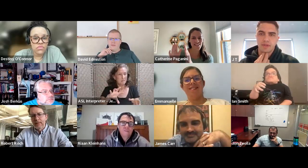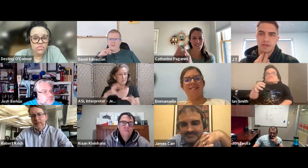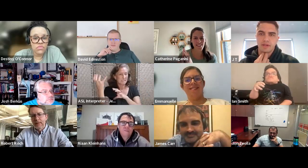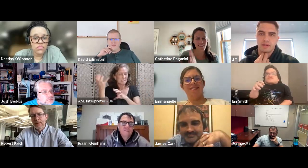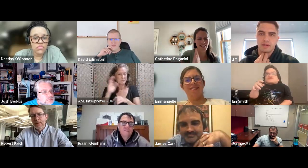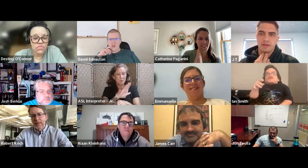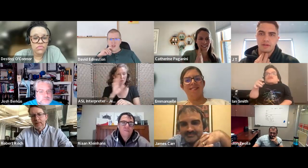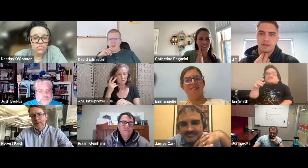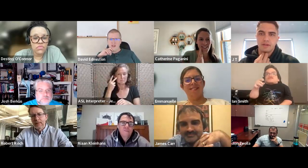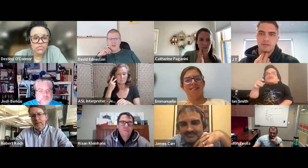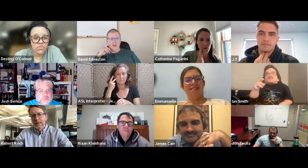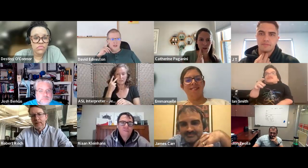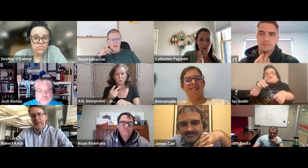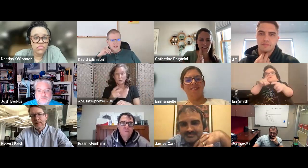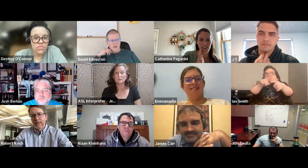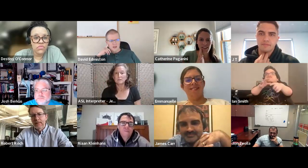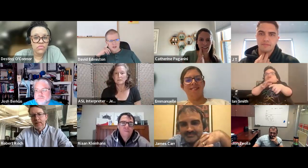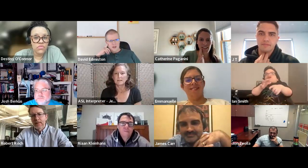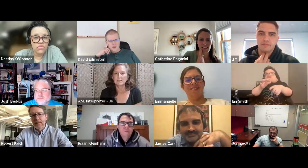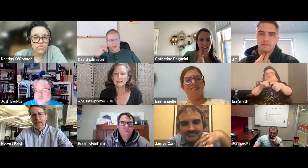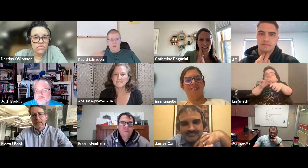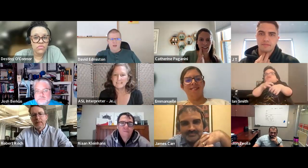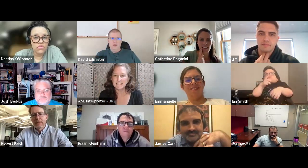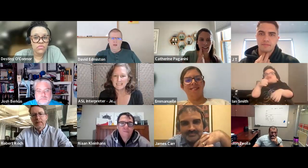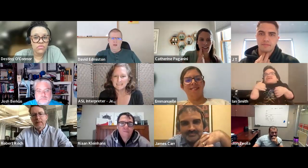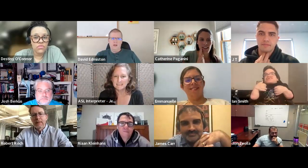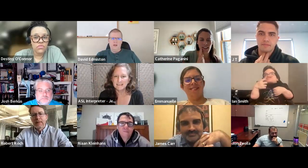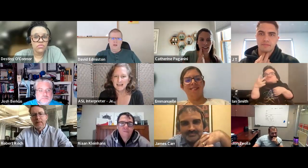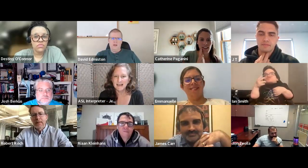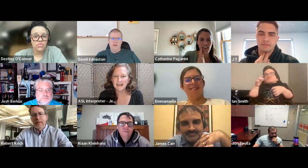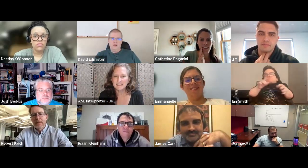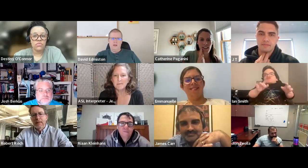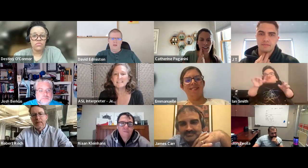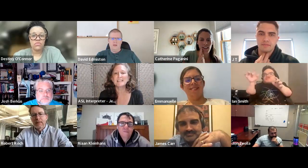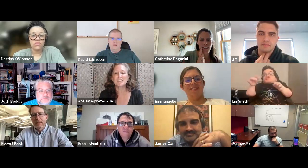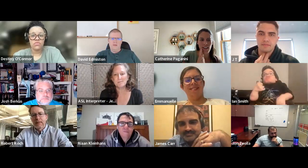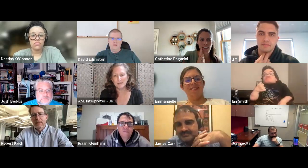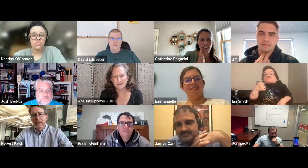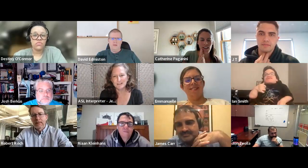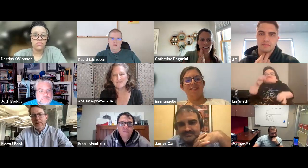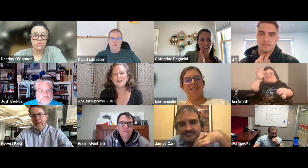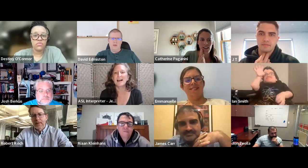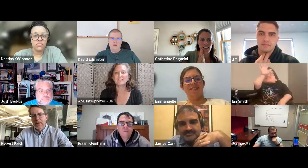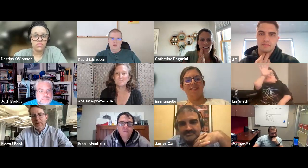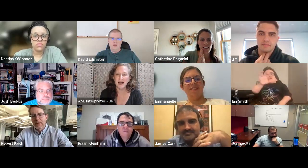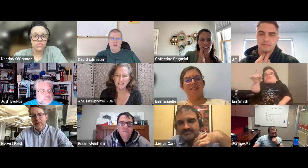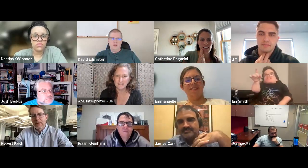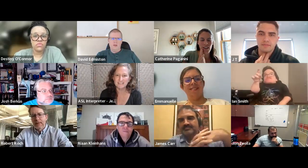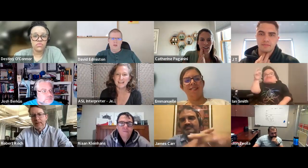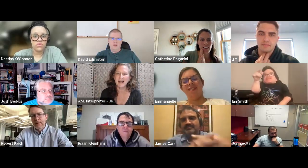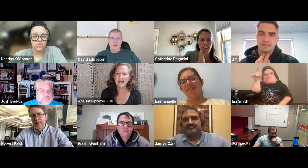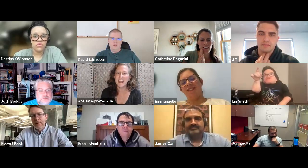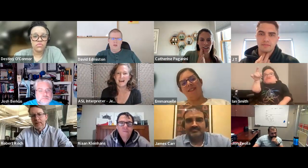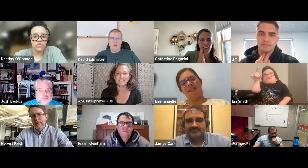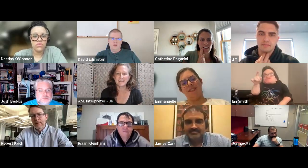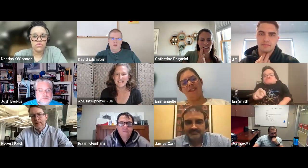can you still see it in smaller? This is Ian. Depends on your computer. If you have two monitors